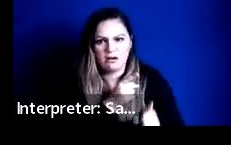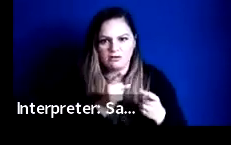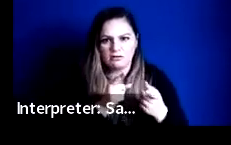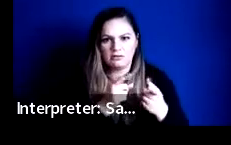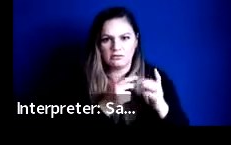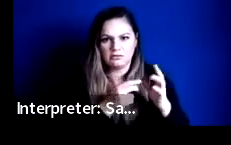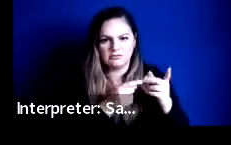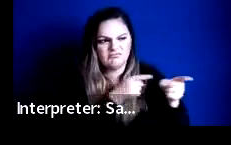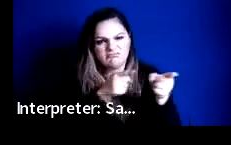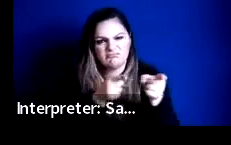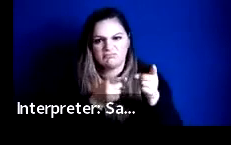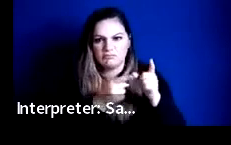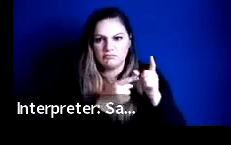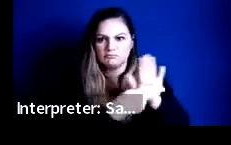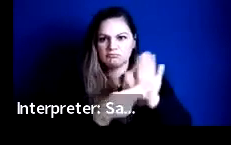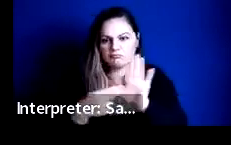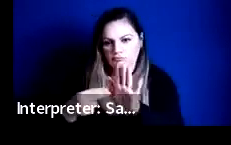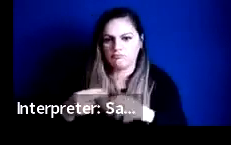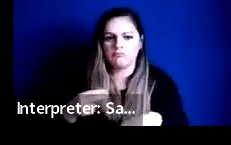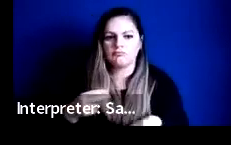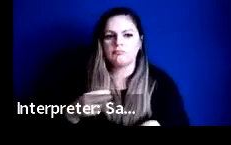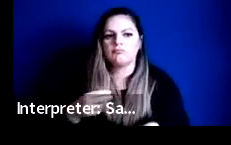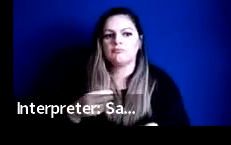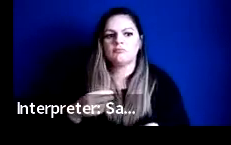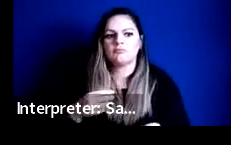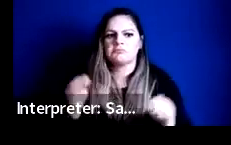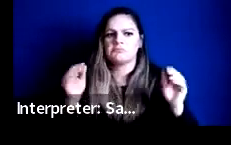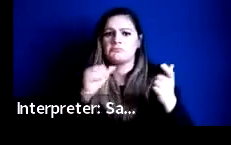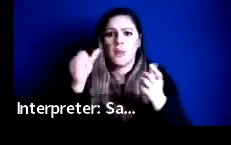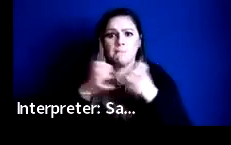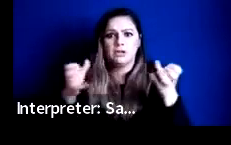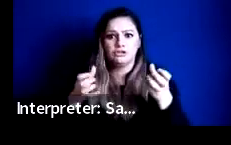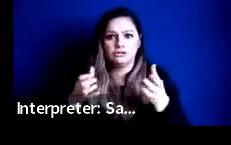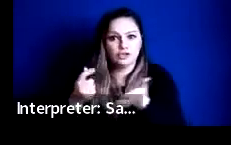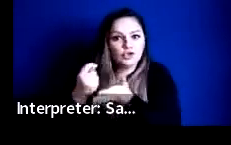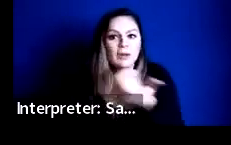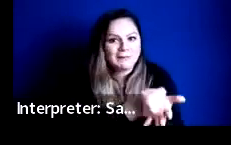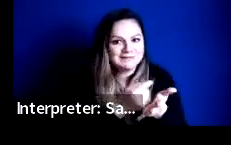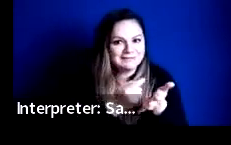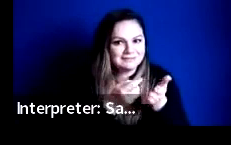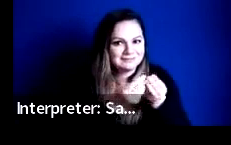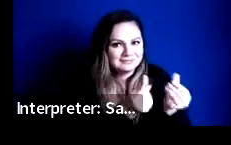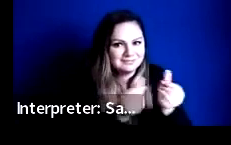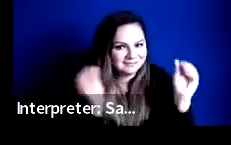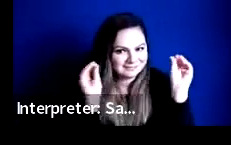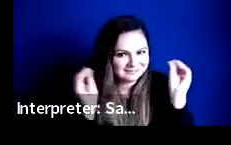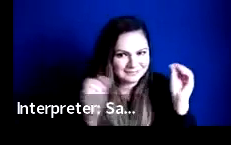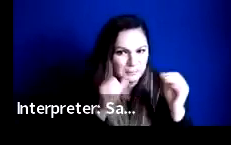treatment. While this is happening in the 1980s, the HIV